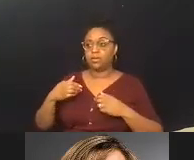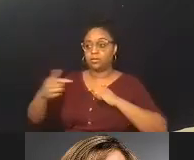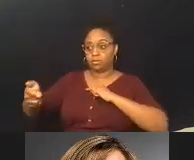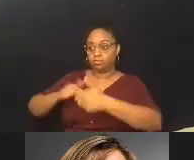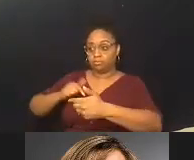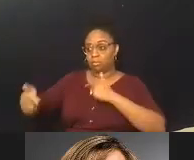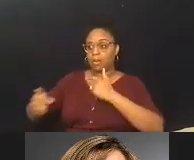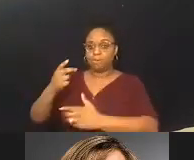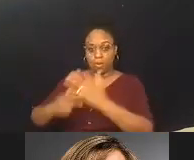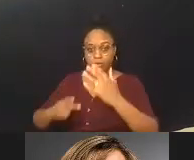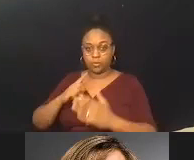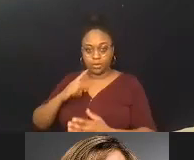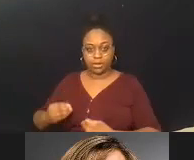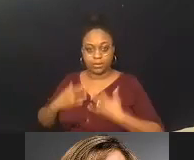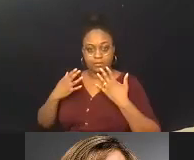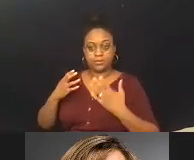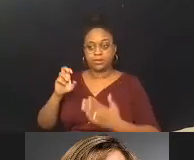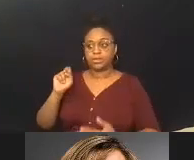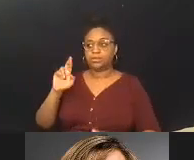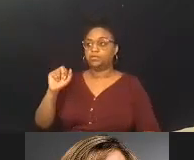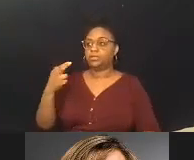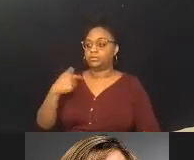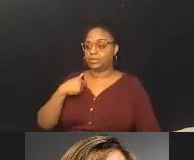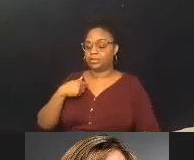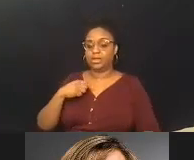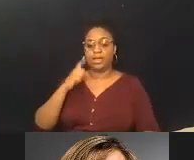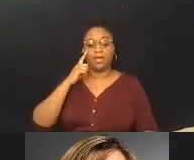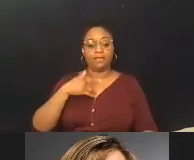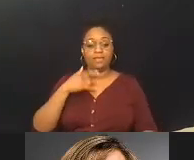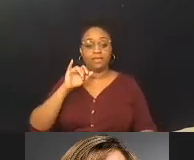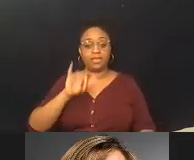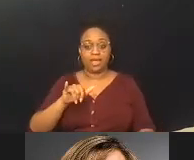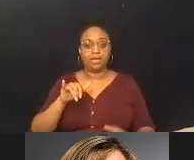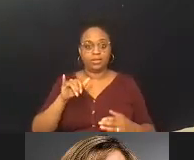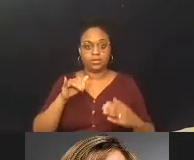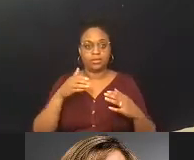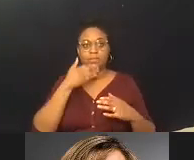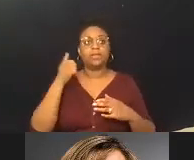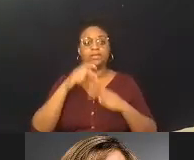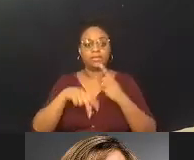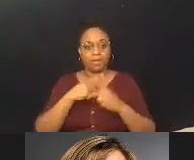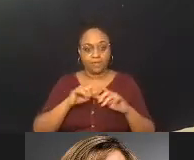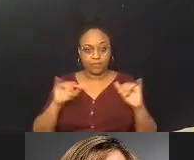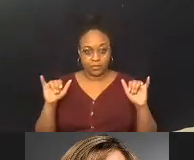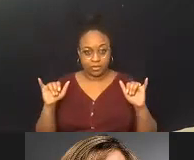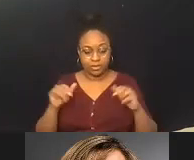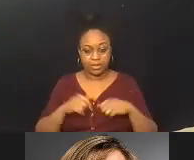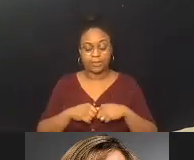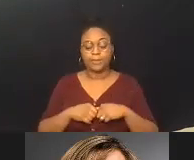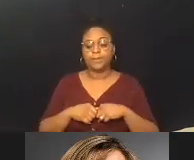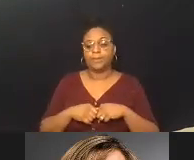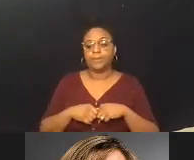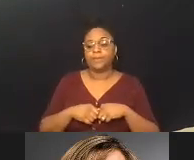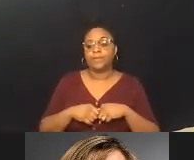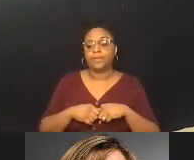for me, diversity at its best, right? And I have also been